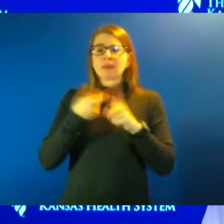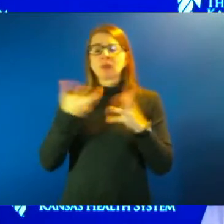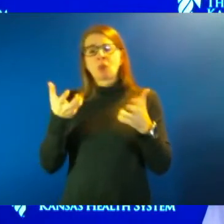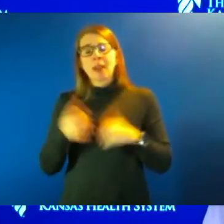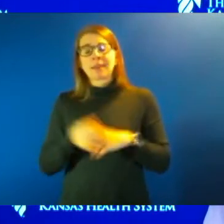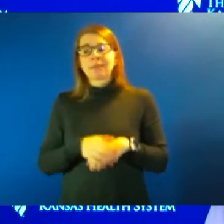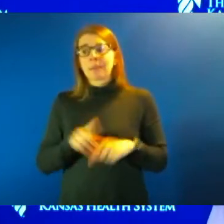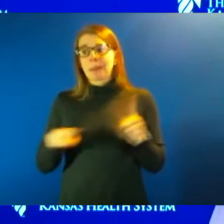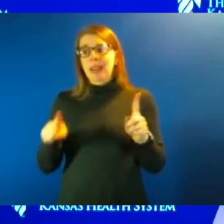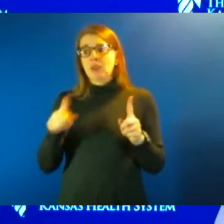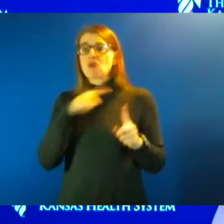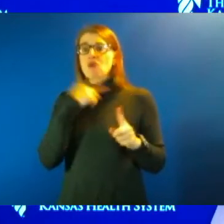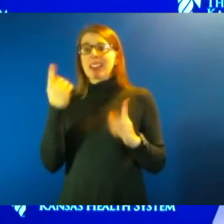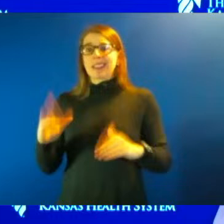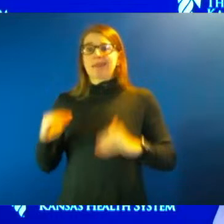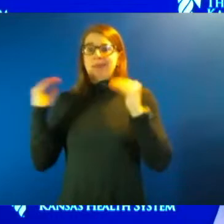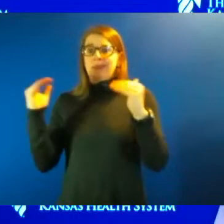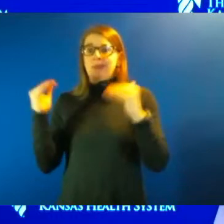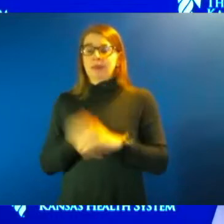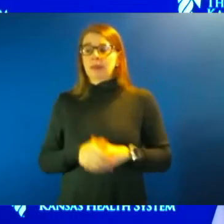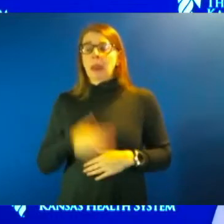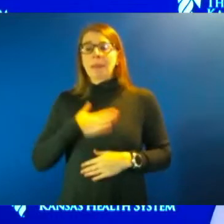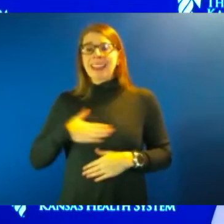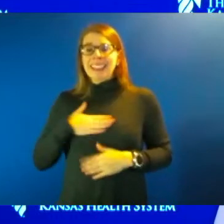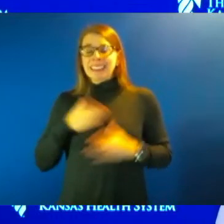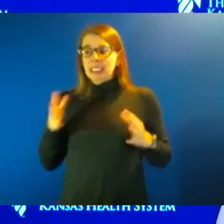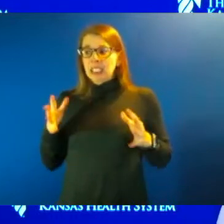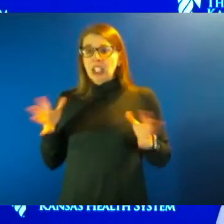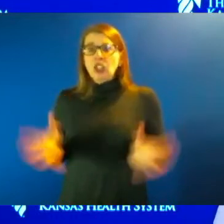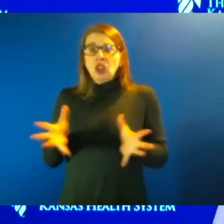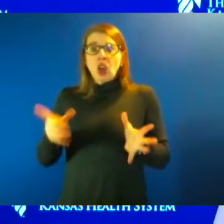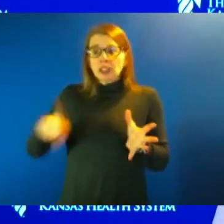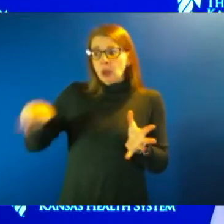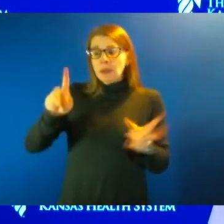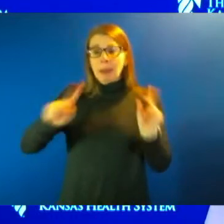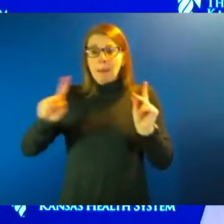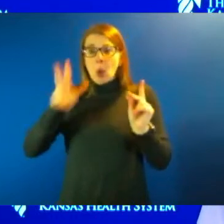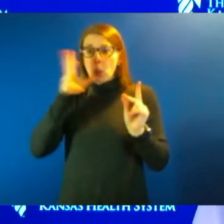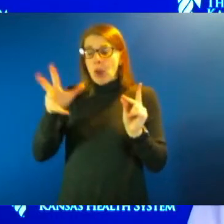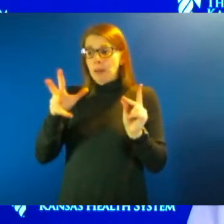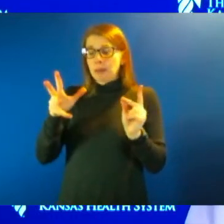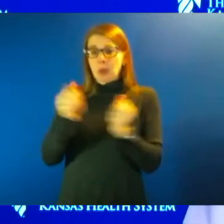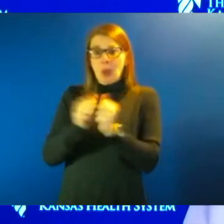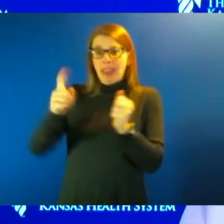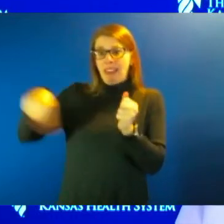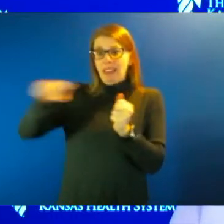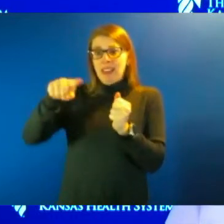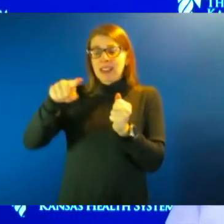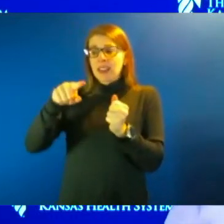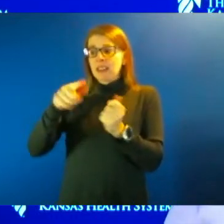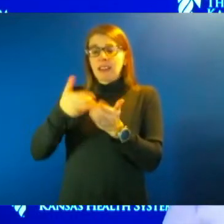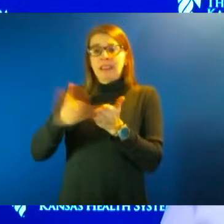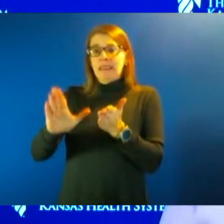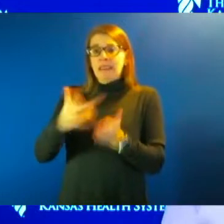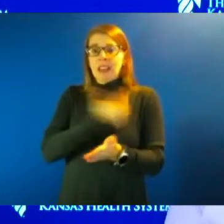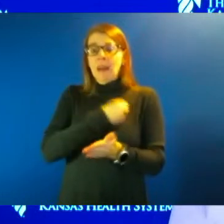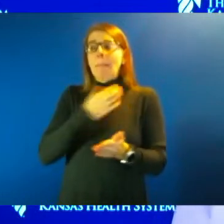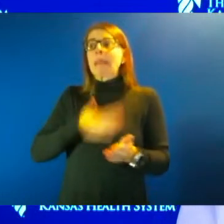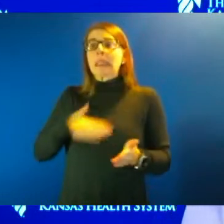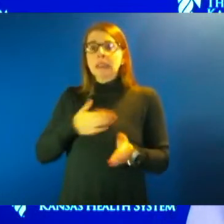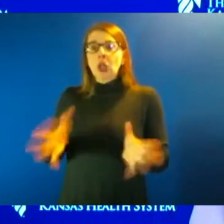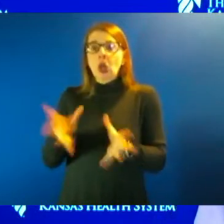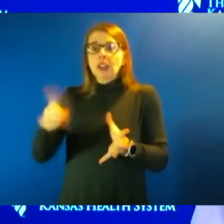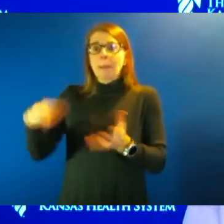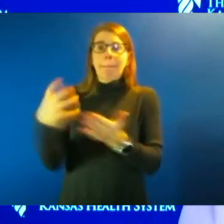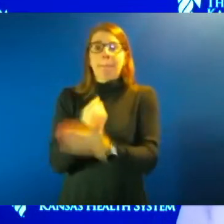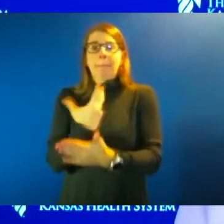know, if you do that, please encourage those people that you're with or will be with who haven't gotten vaccinated to go get vaccinated. Hey,